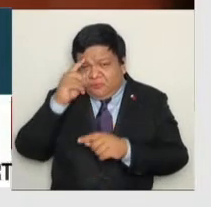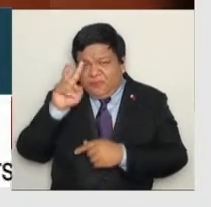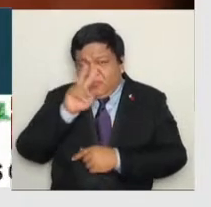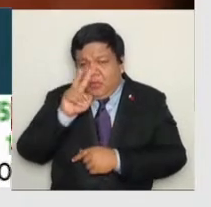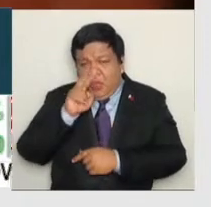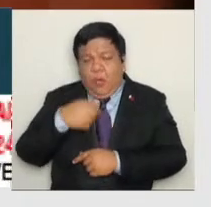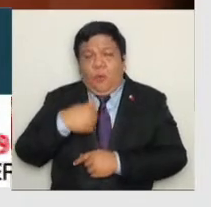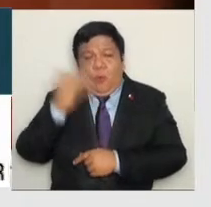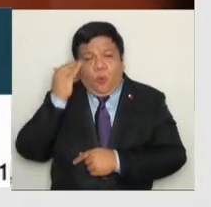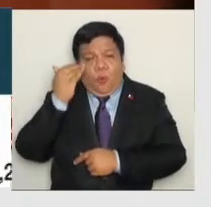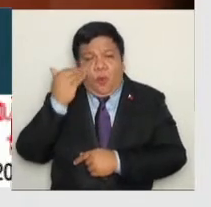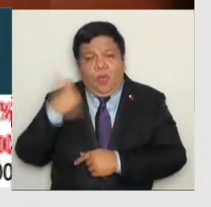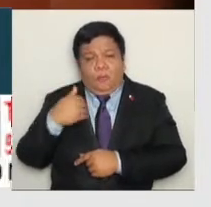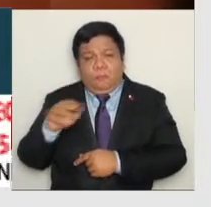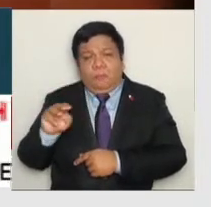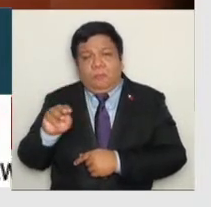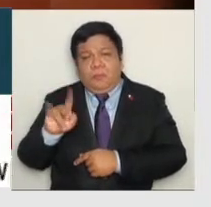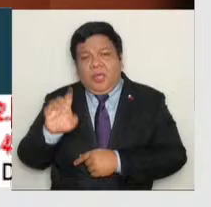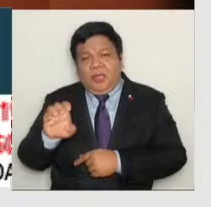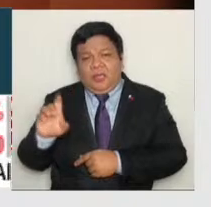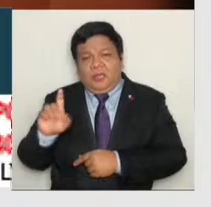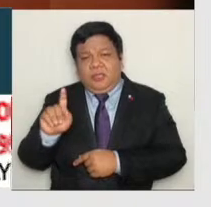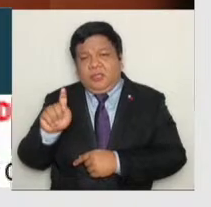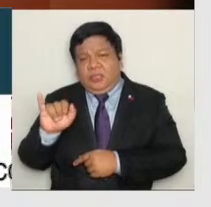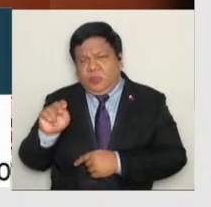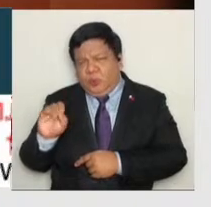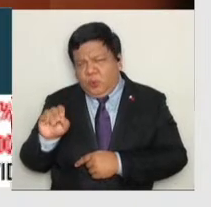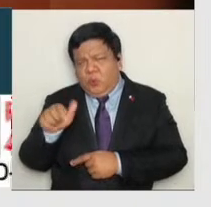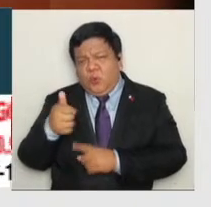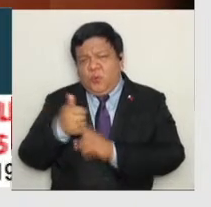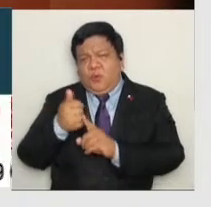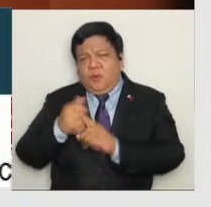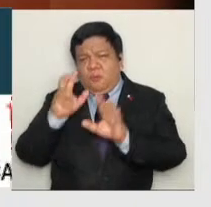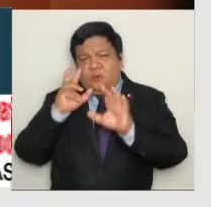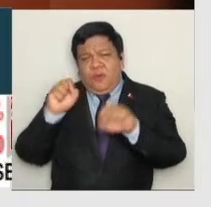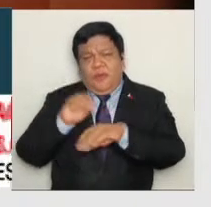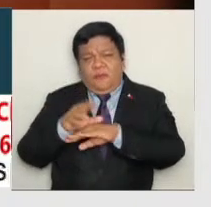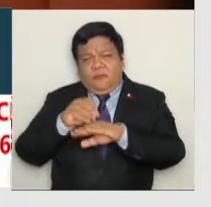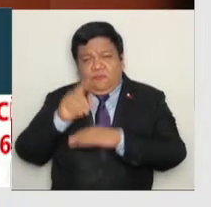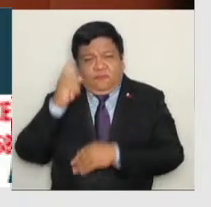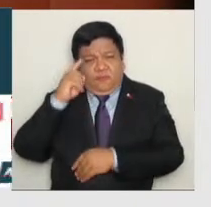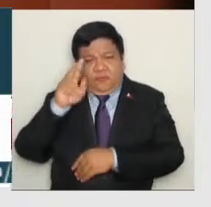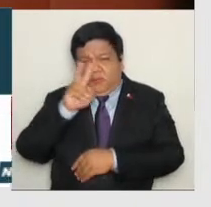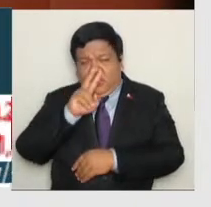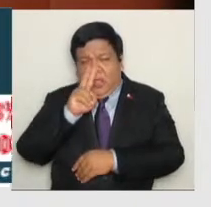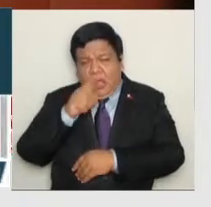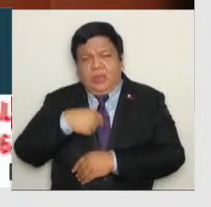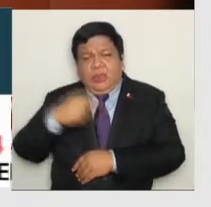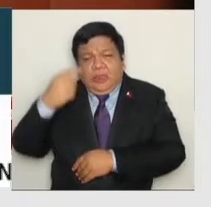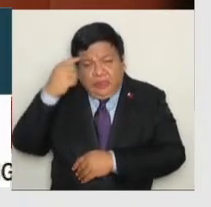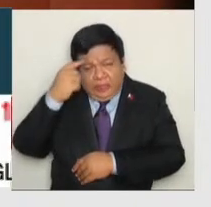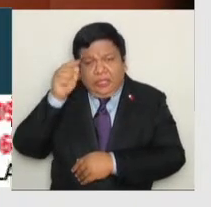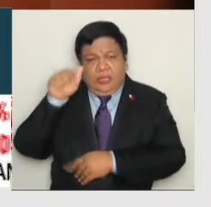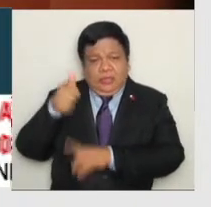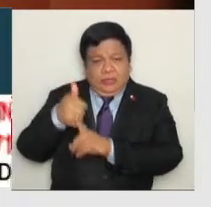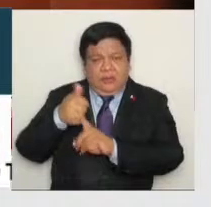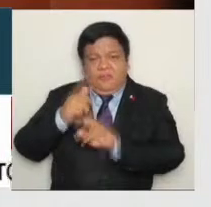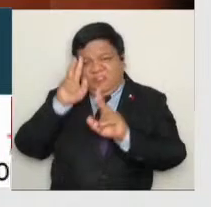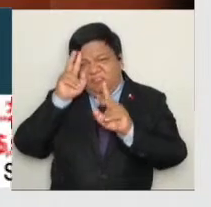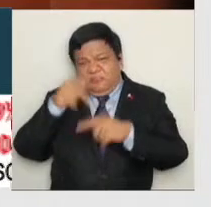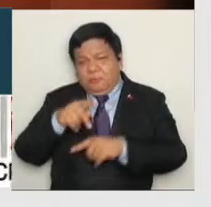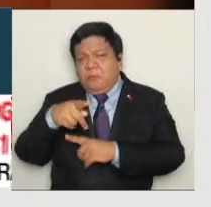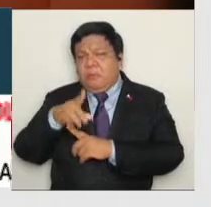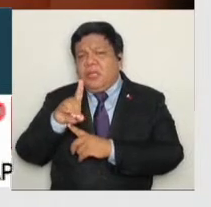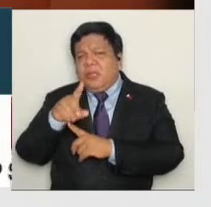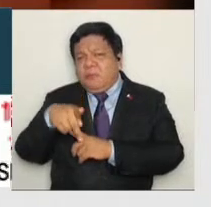there is Mike Dino, who is not only a presidential advisor for the Visayas, but I think is also Vice President of PDP Laban